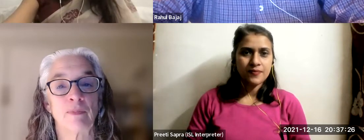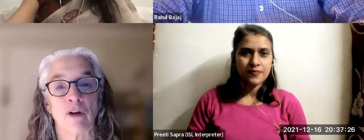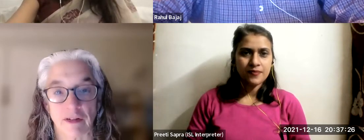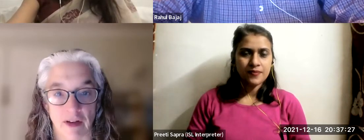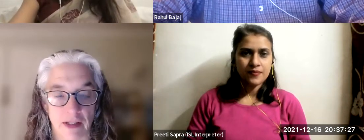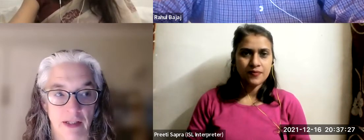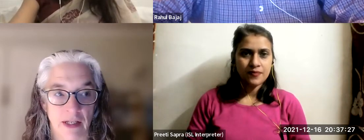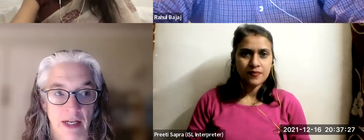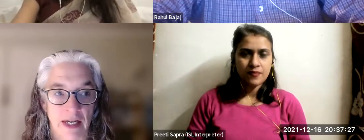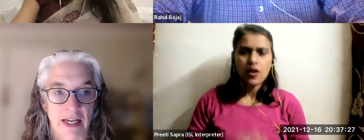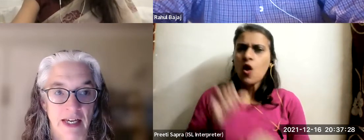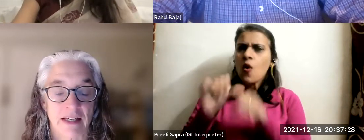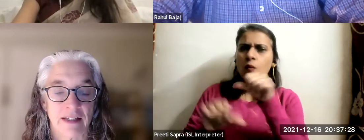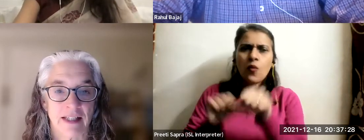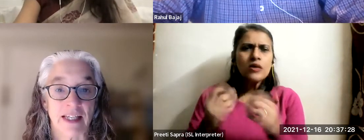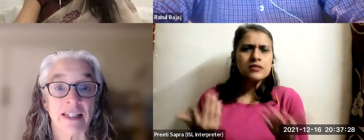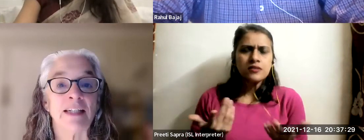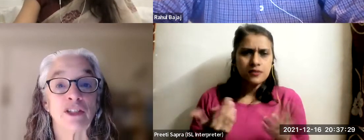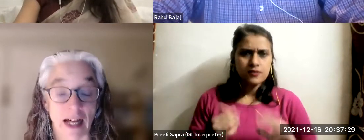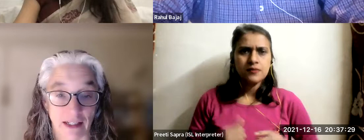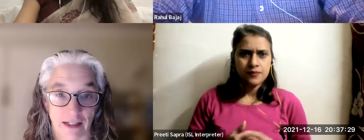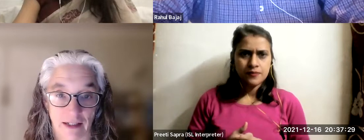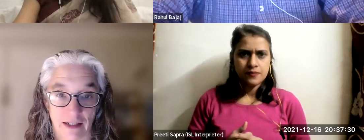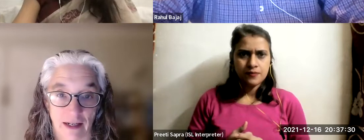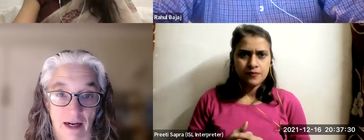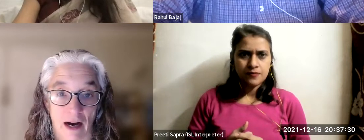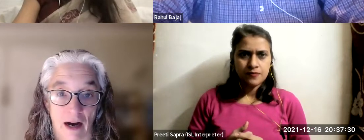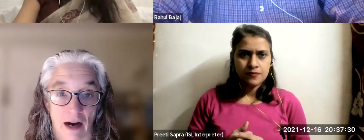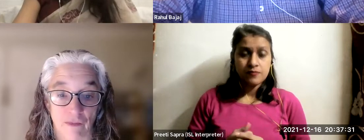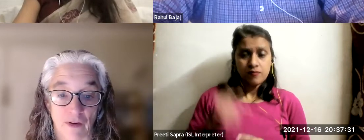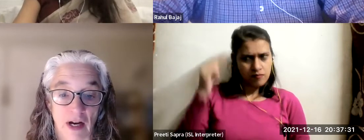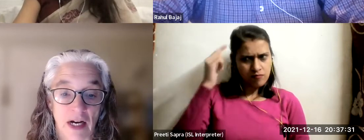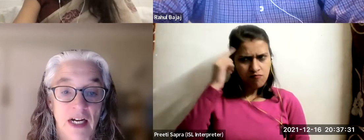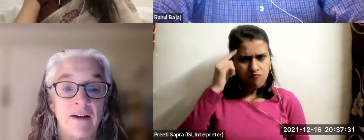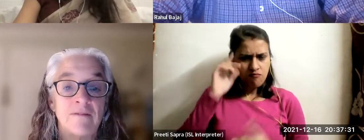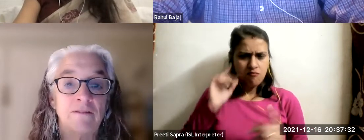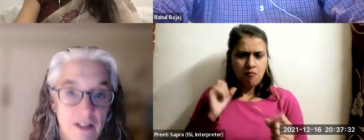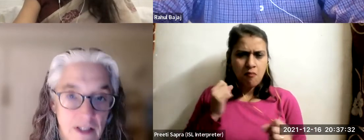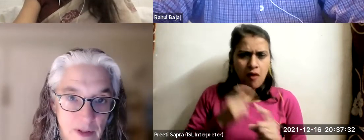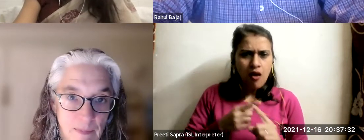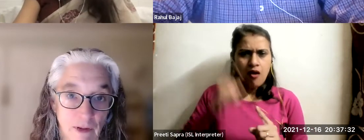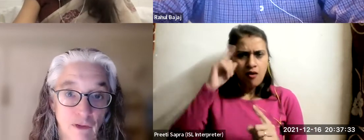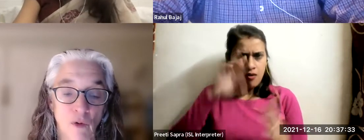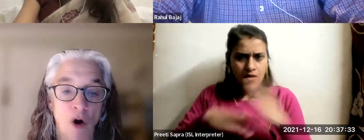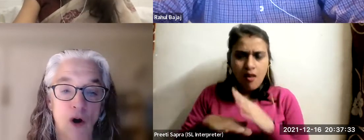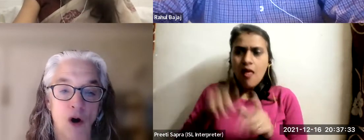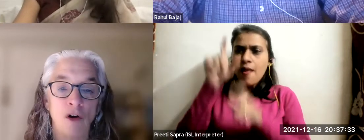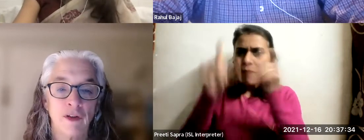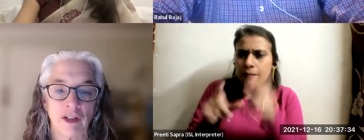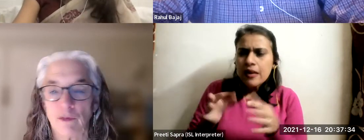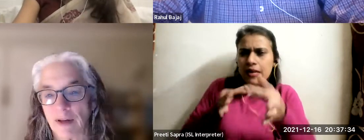of this process is the intentionality of convincing people.